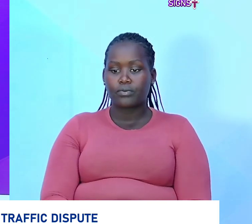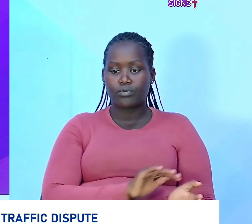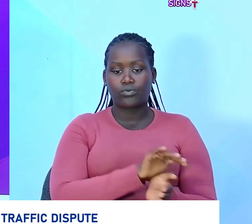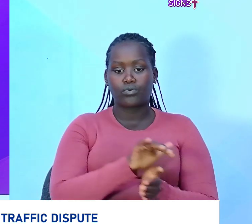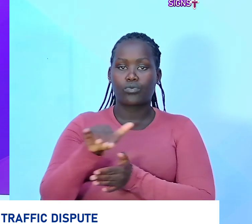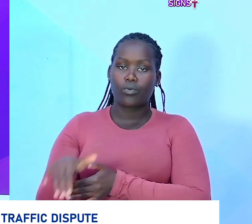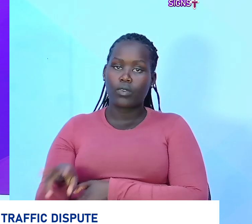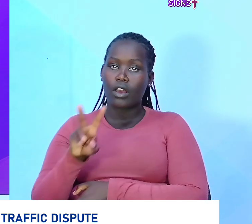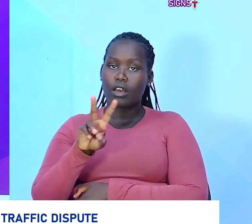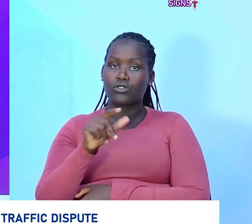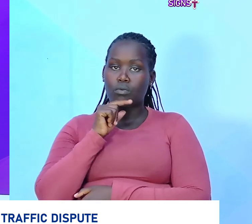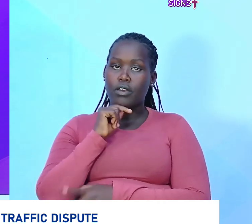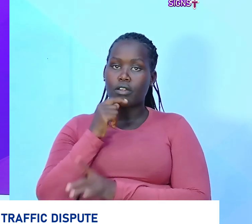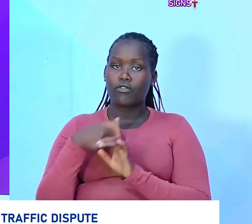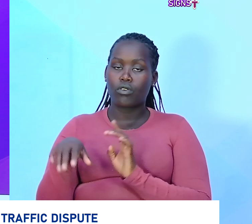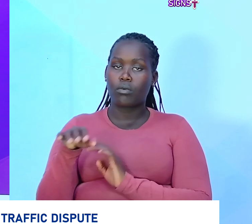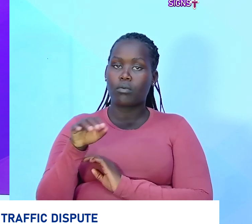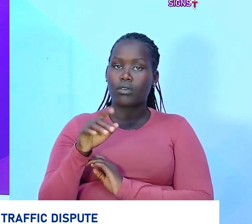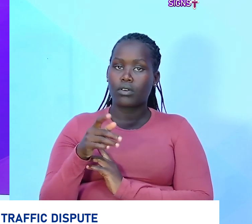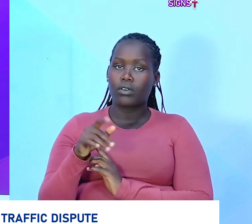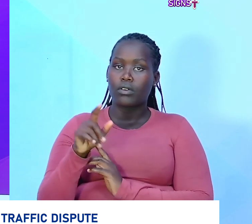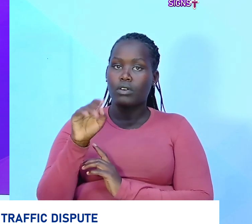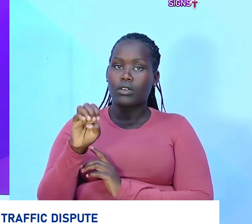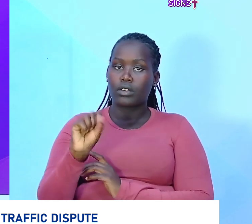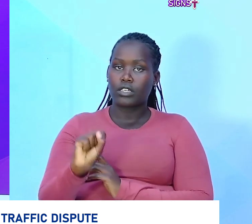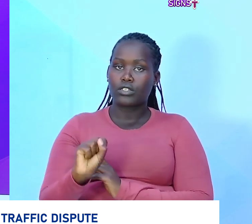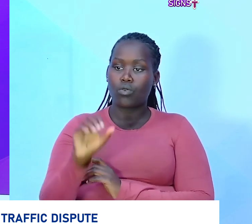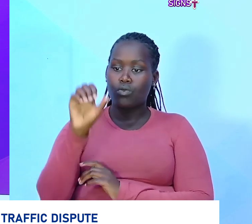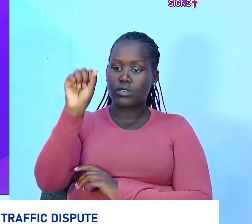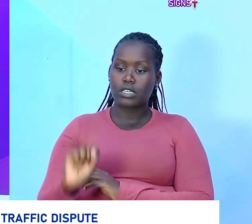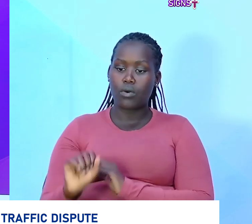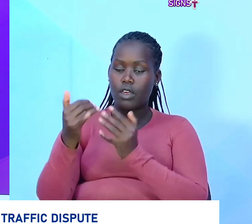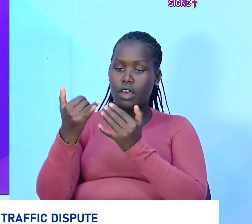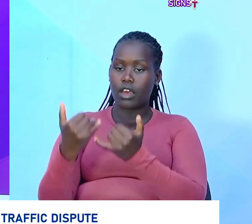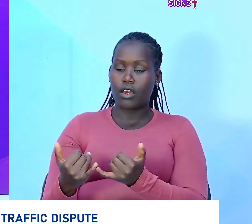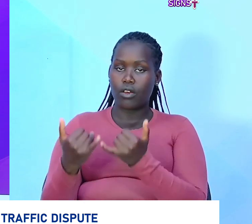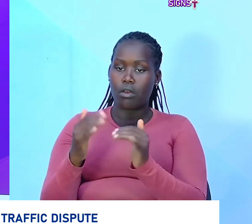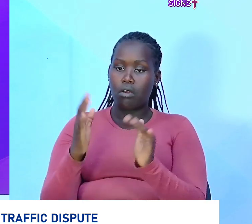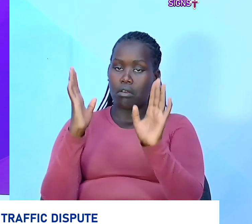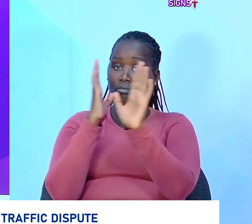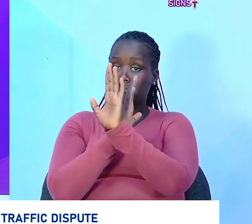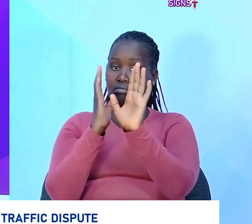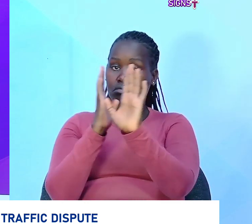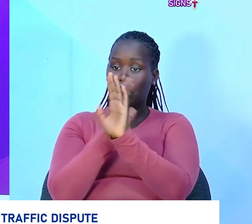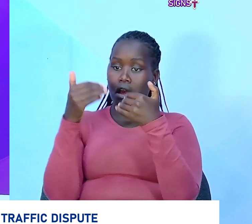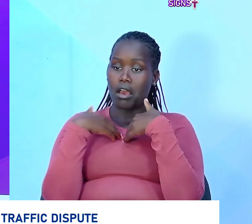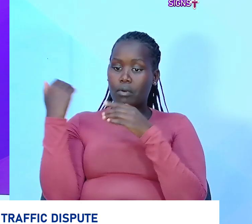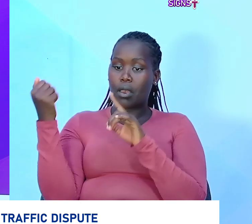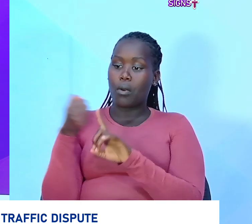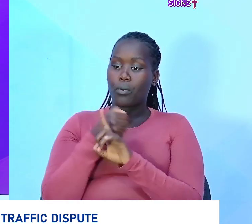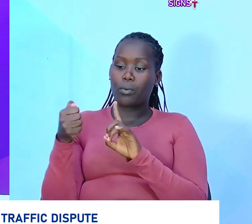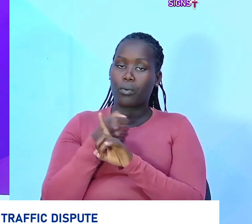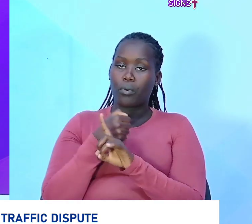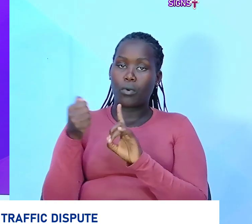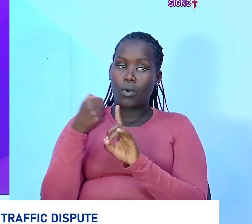Elsewhere, 2 men from Aterite, that's in Teso South, are currently in hiding following a violent attack